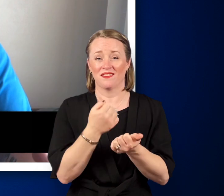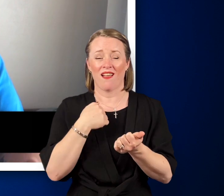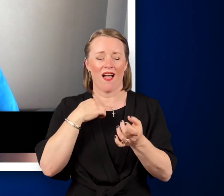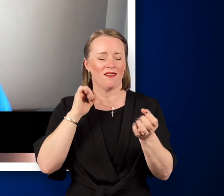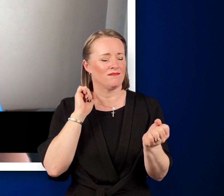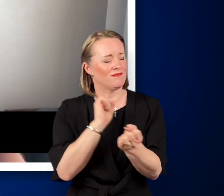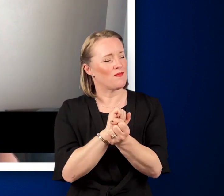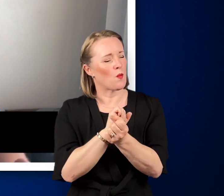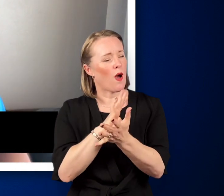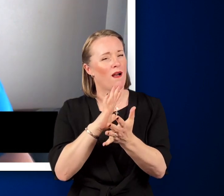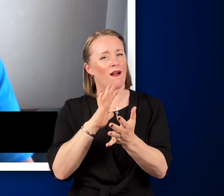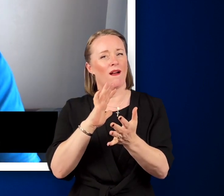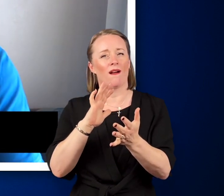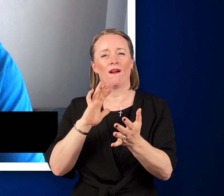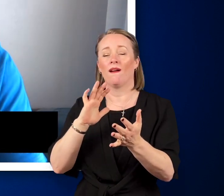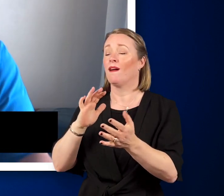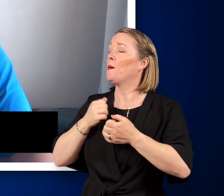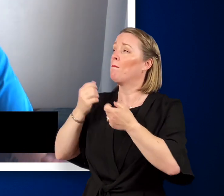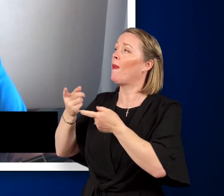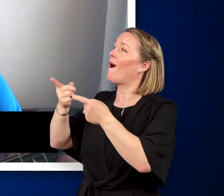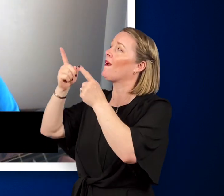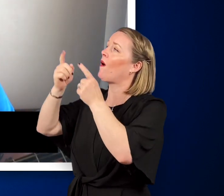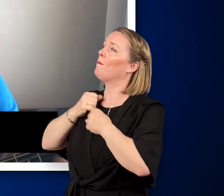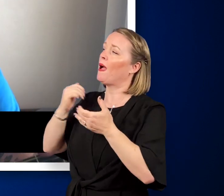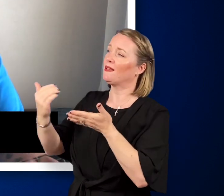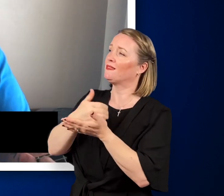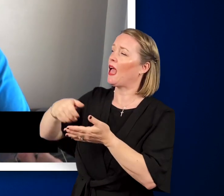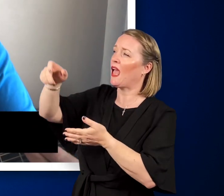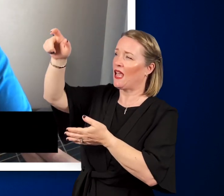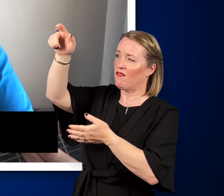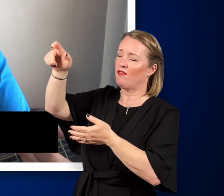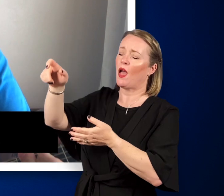gone, I've been set free. My God, my